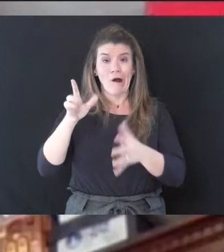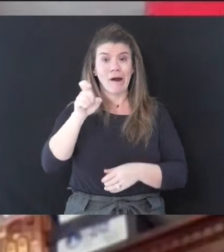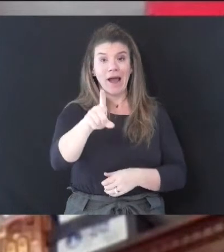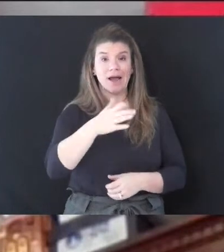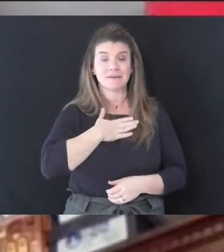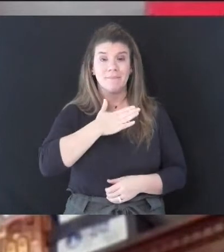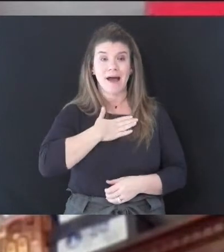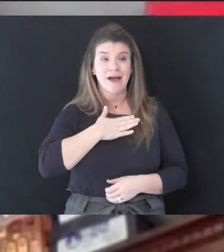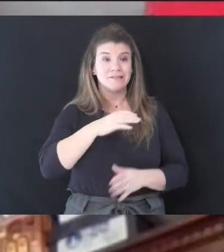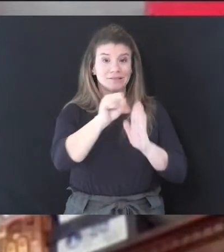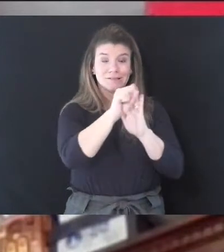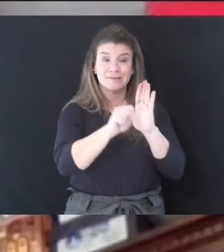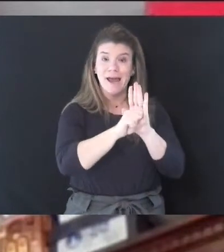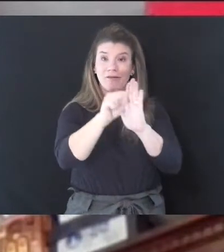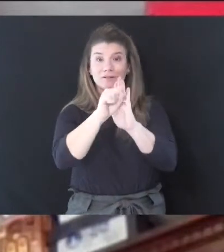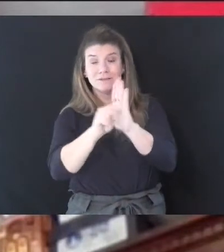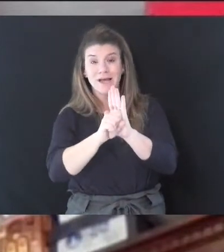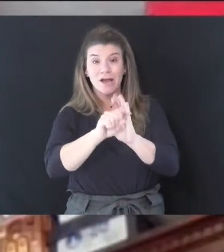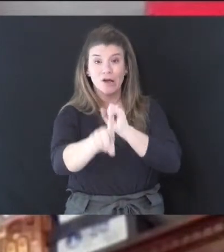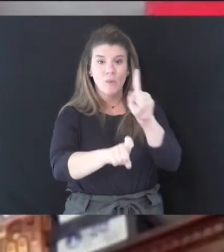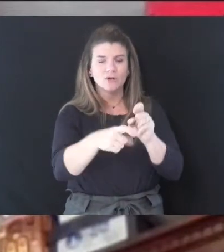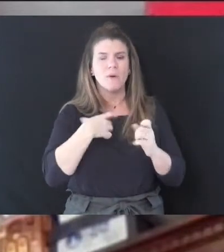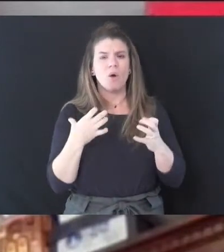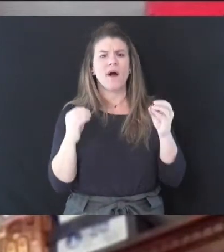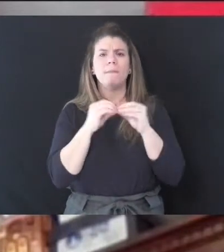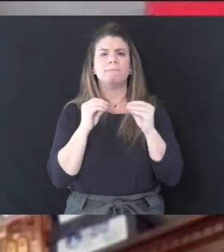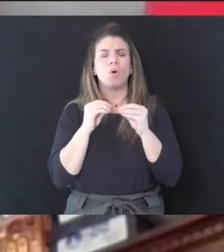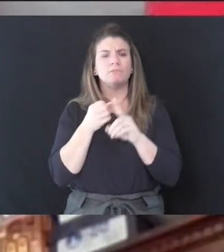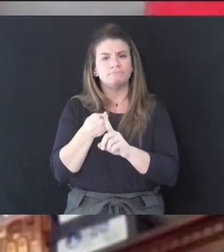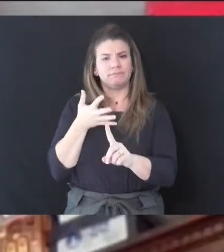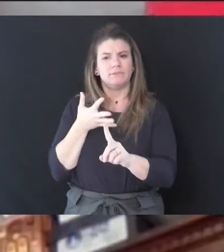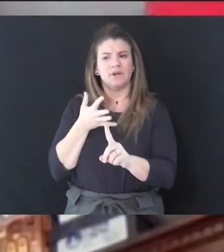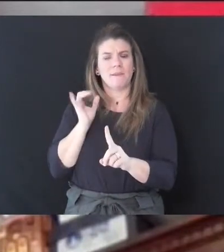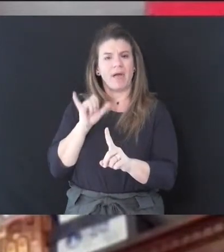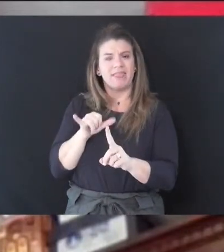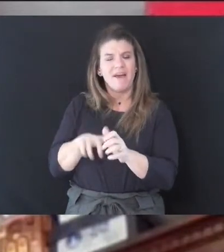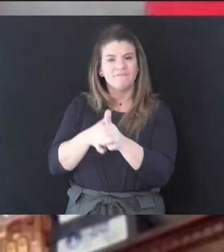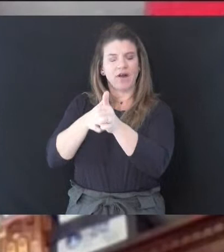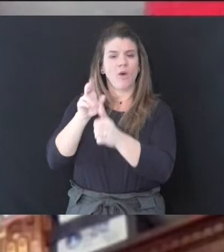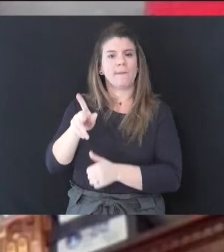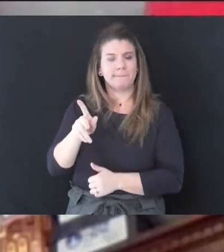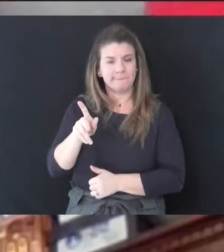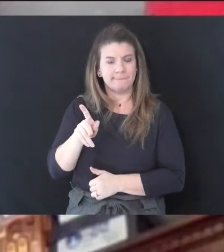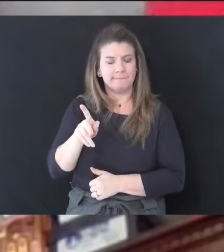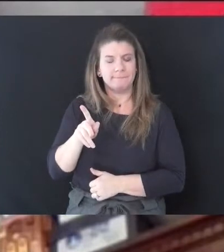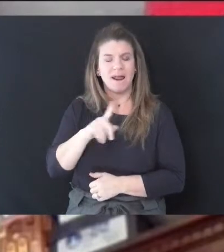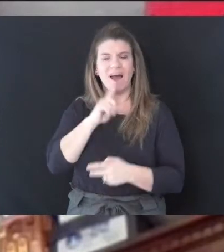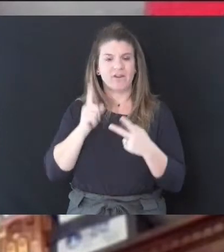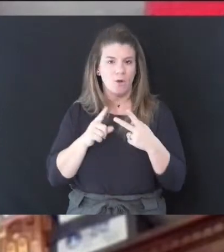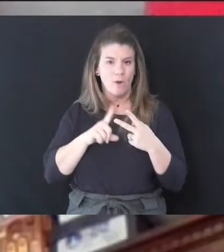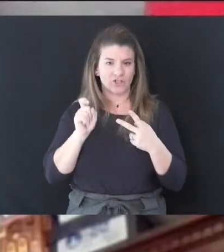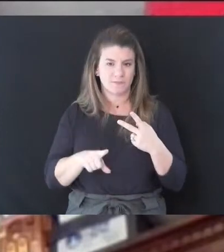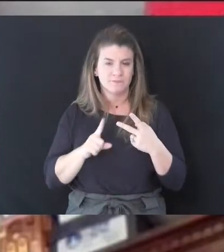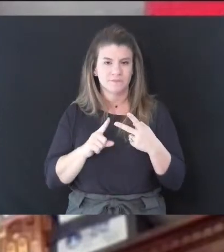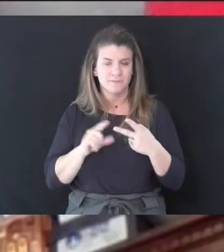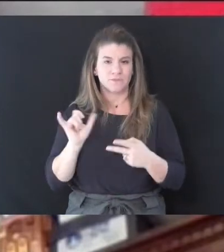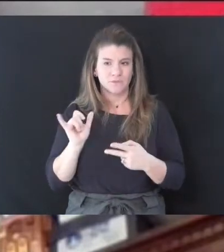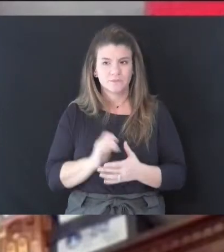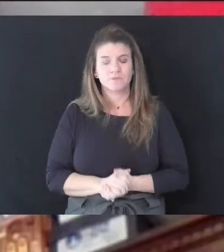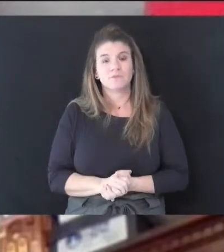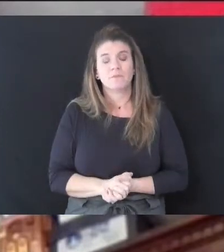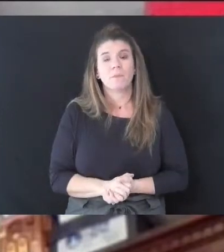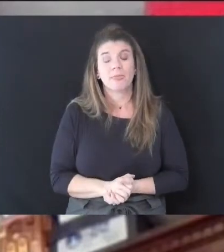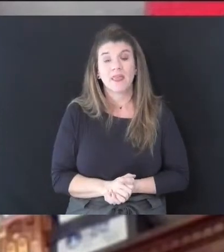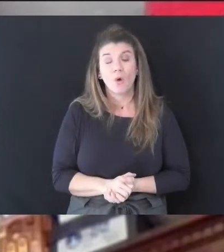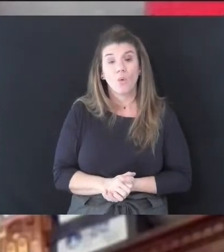the state. So I want to ask one more detail regarding that as a follow-up, and then I have my other question. We